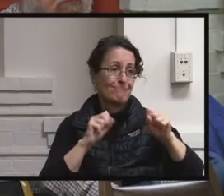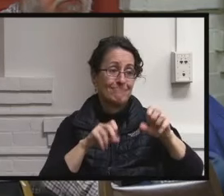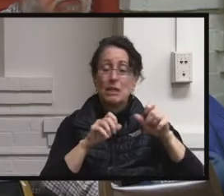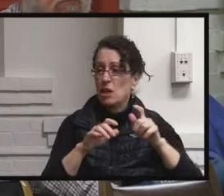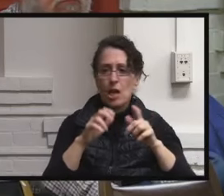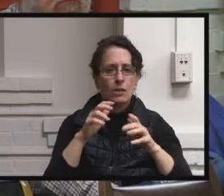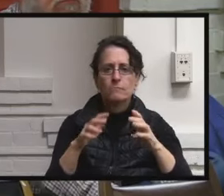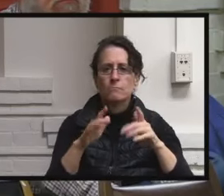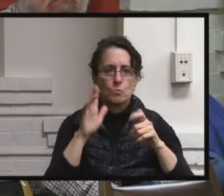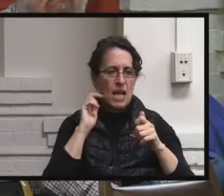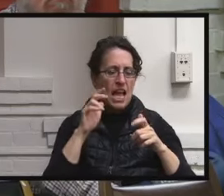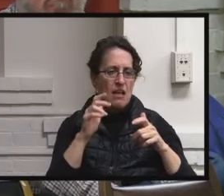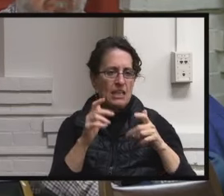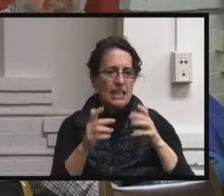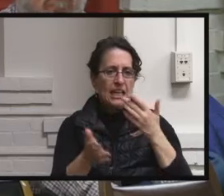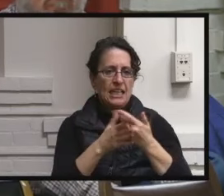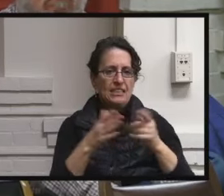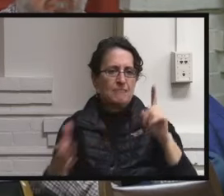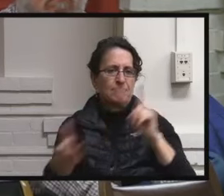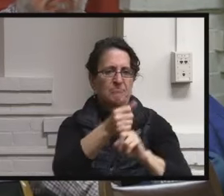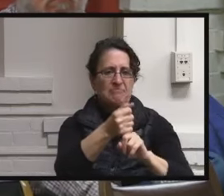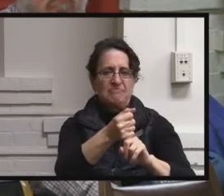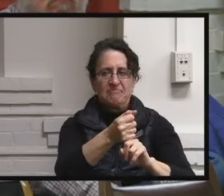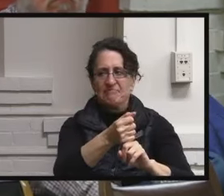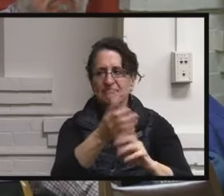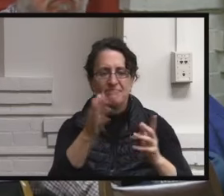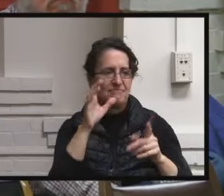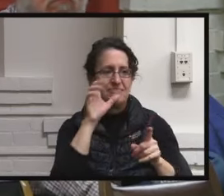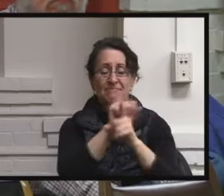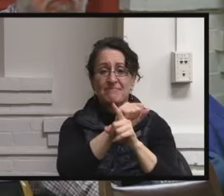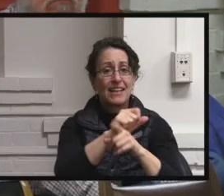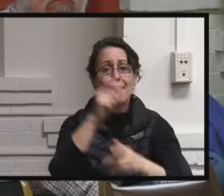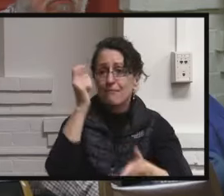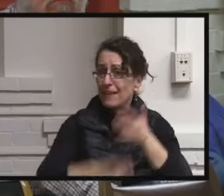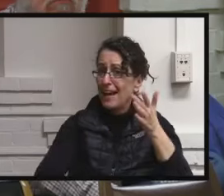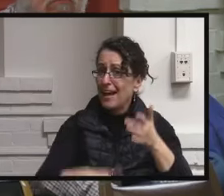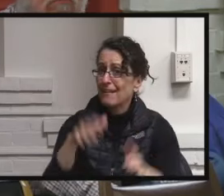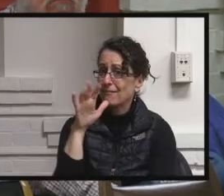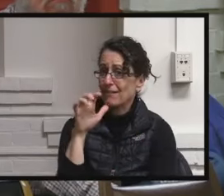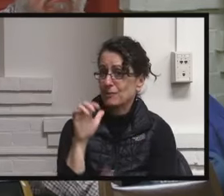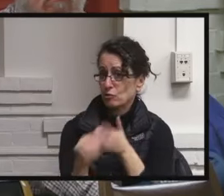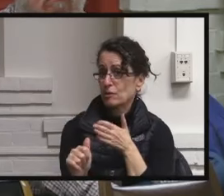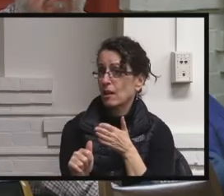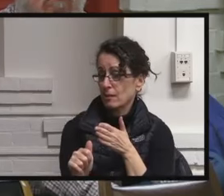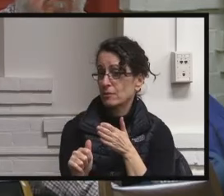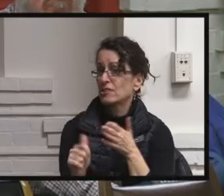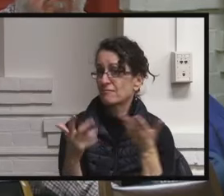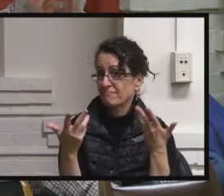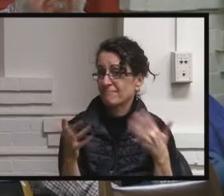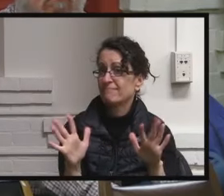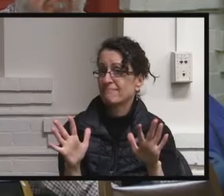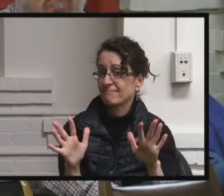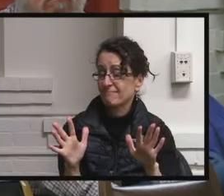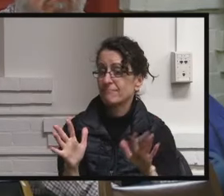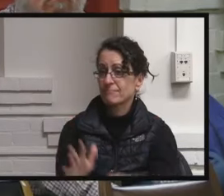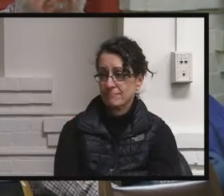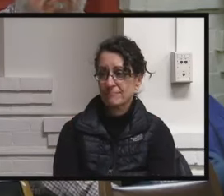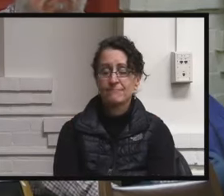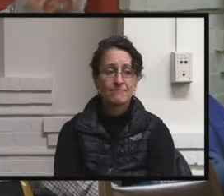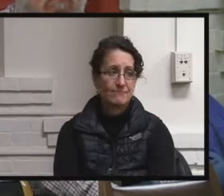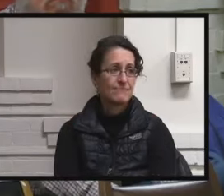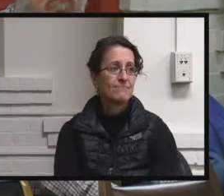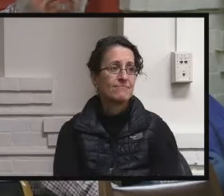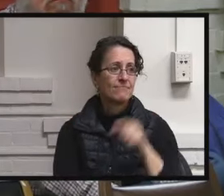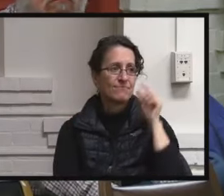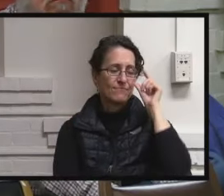were cited and fined, I believe. $500. Yes, yep. So that has one outlet. I also